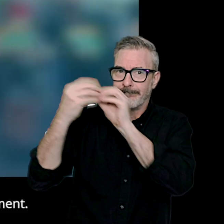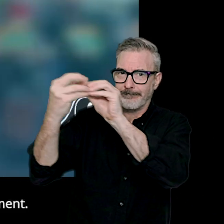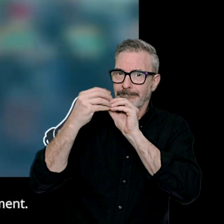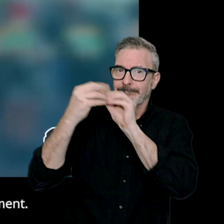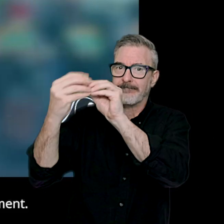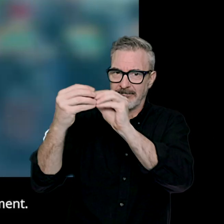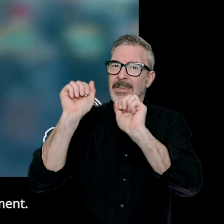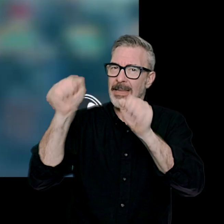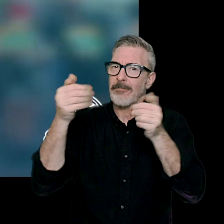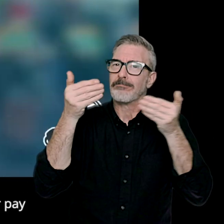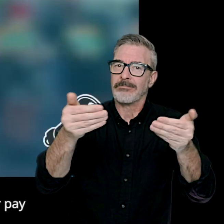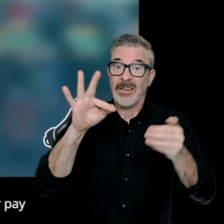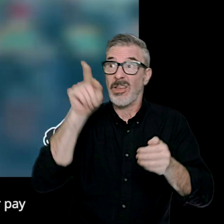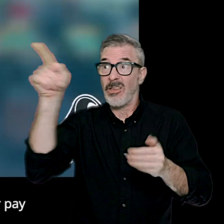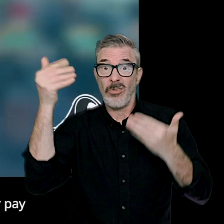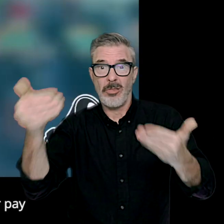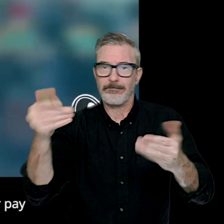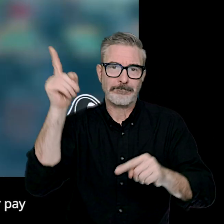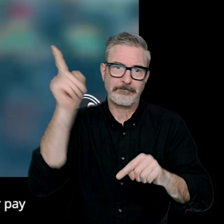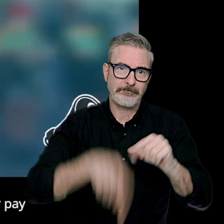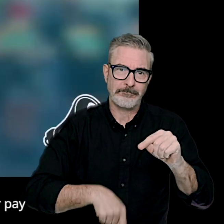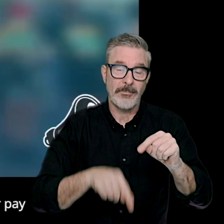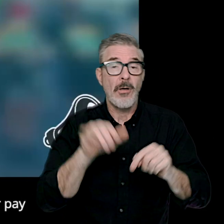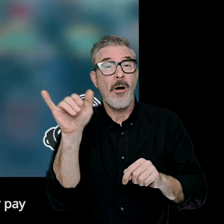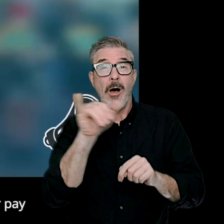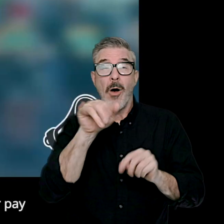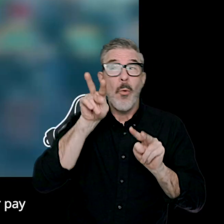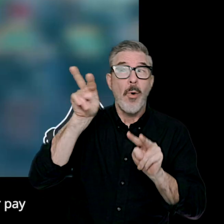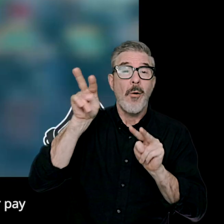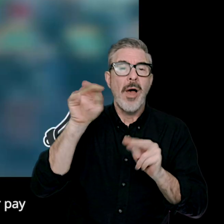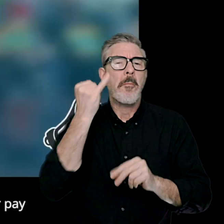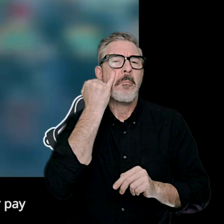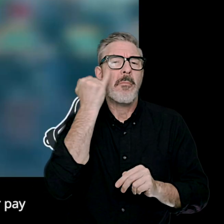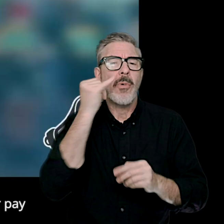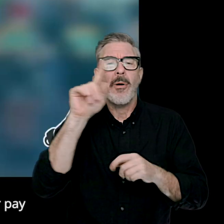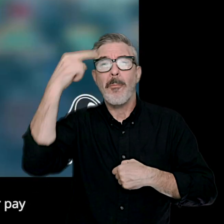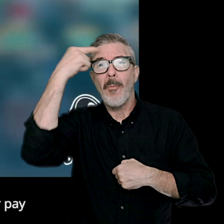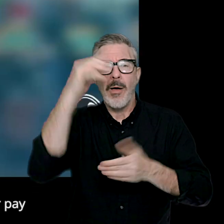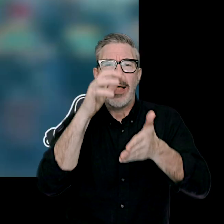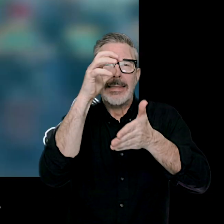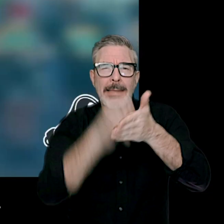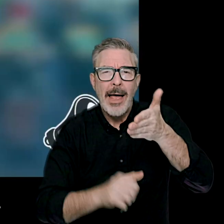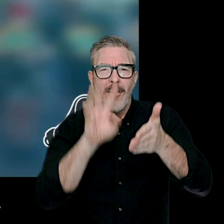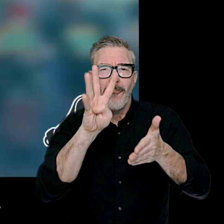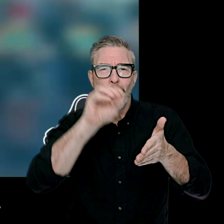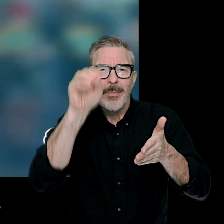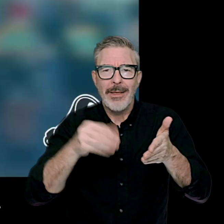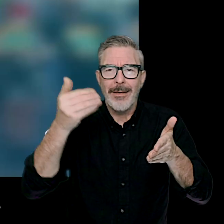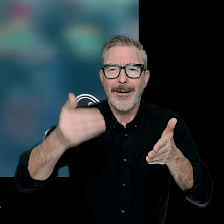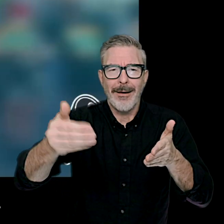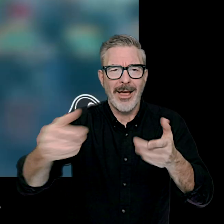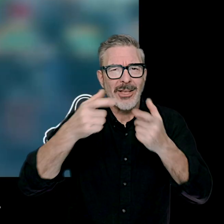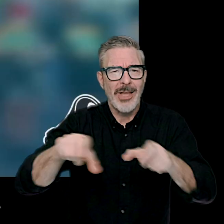agreement. And if you notice your employer is deducting 4% off your pay rather than